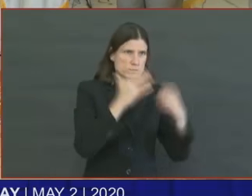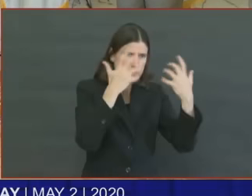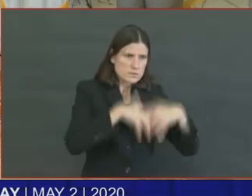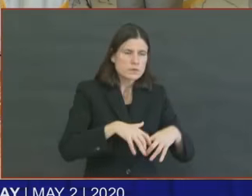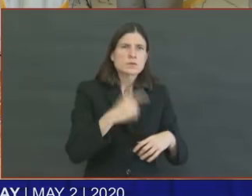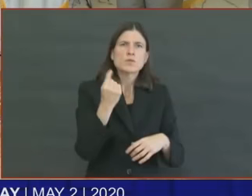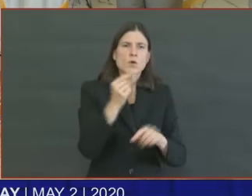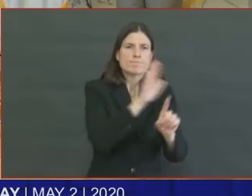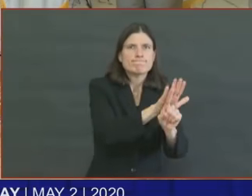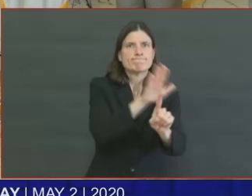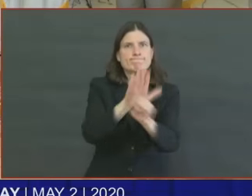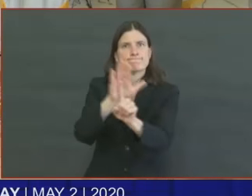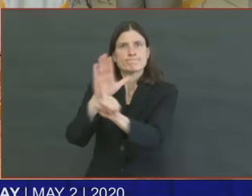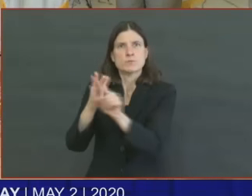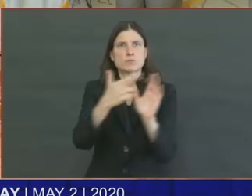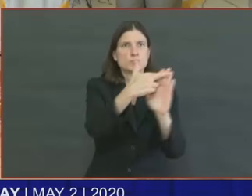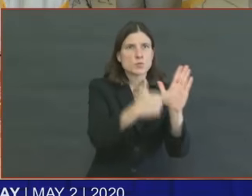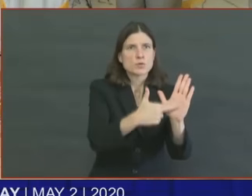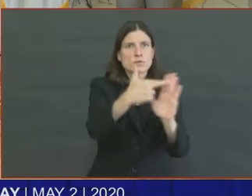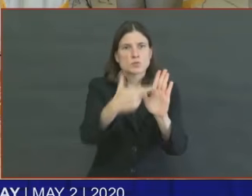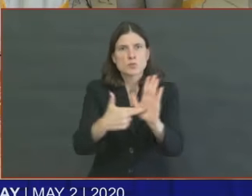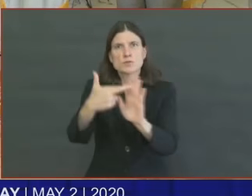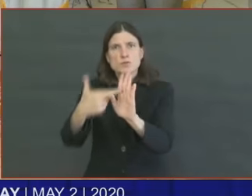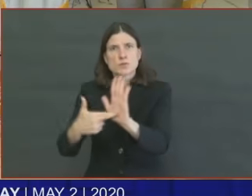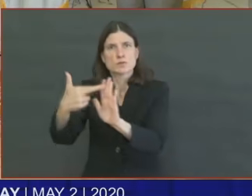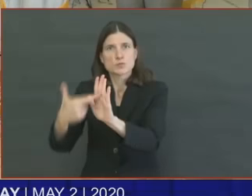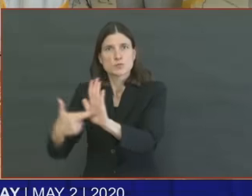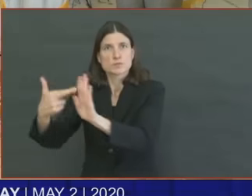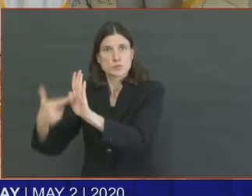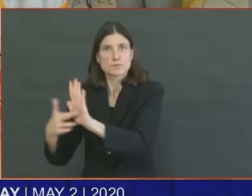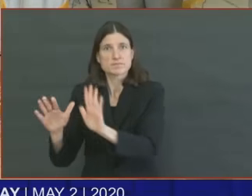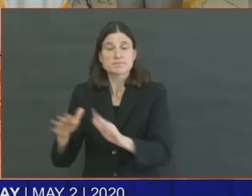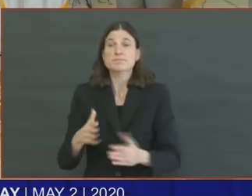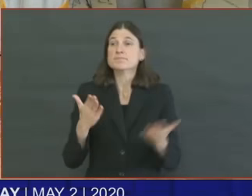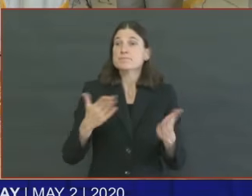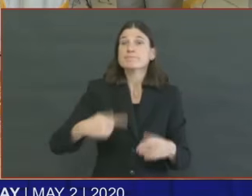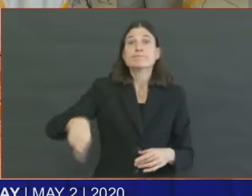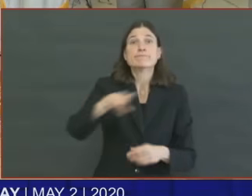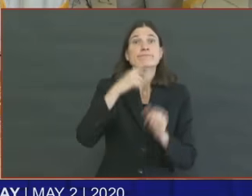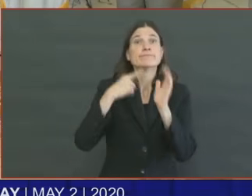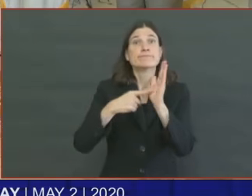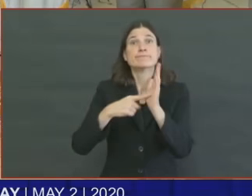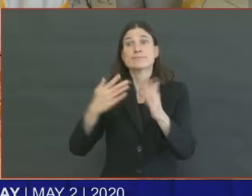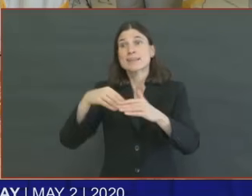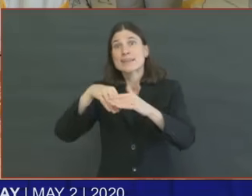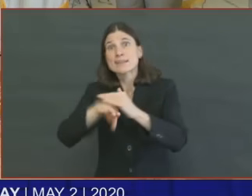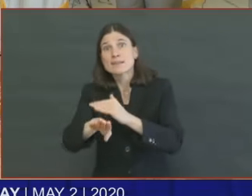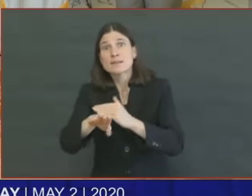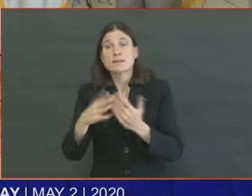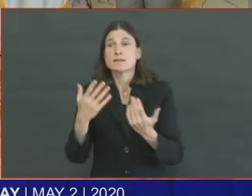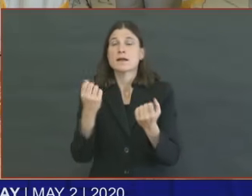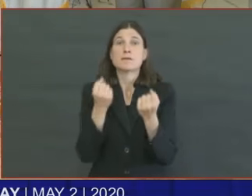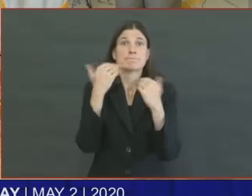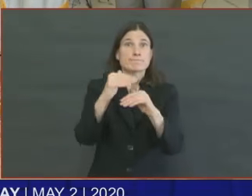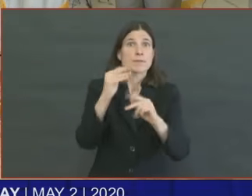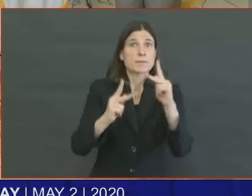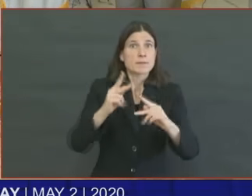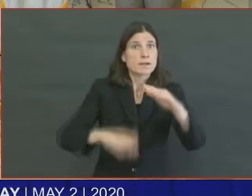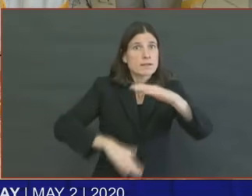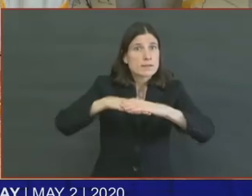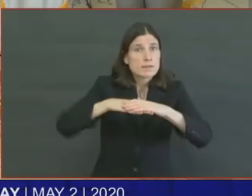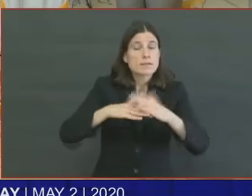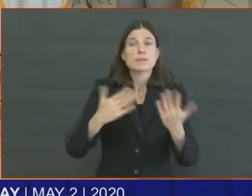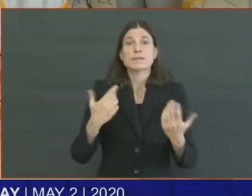number of people per square feet, cloth masks required, in order for it to be safe. However, you are